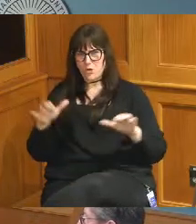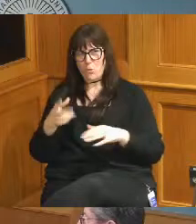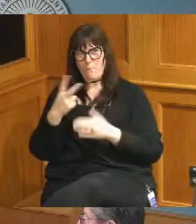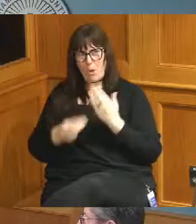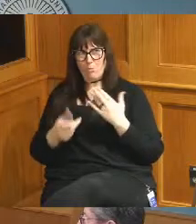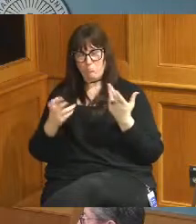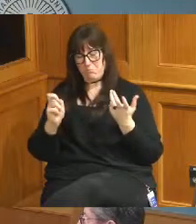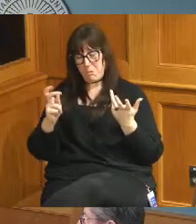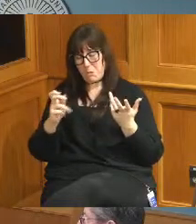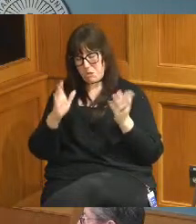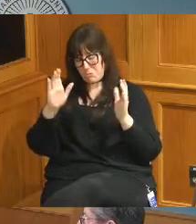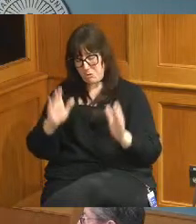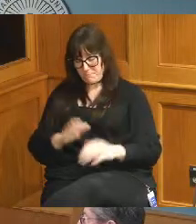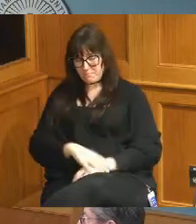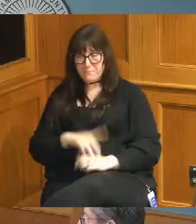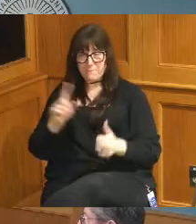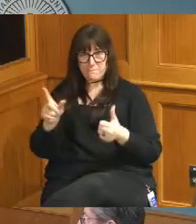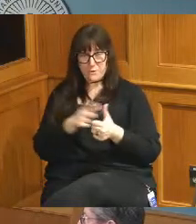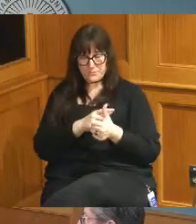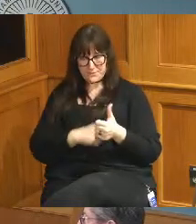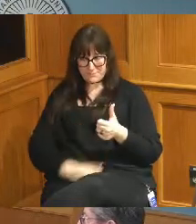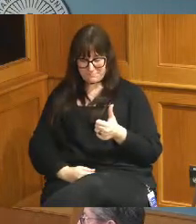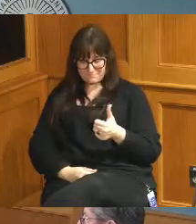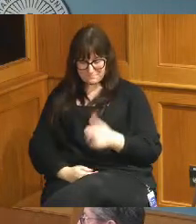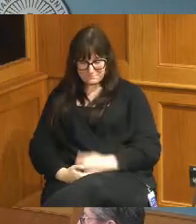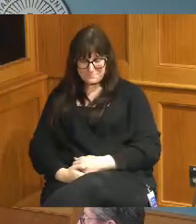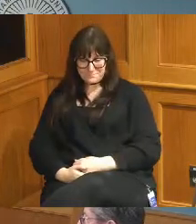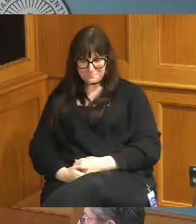they can, okay, great. First is